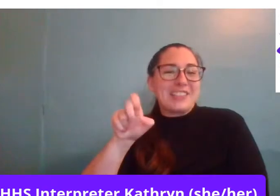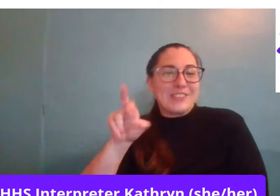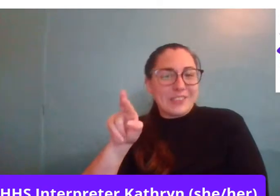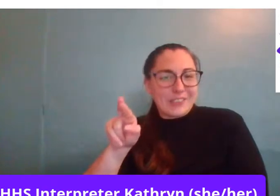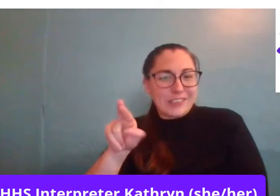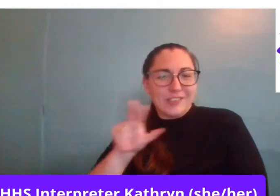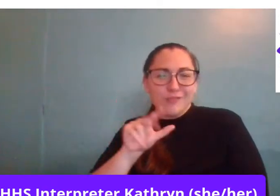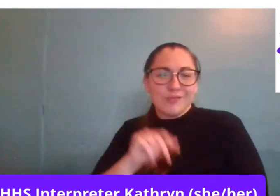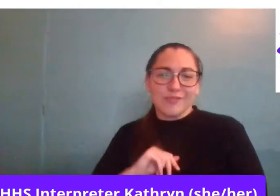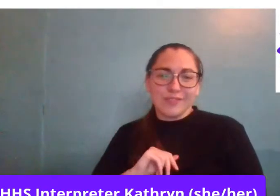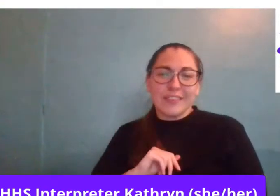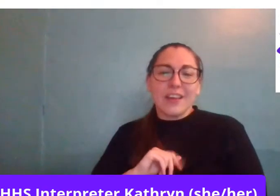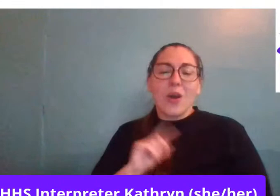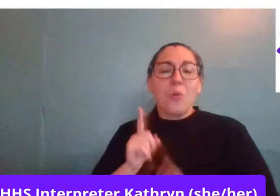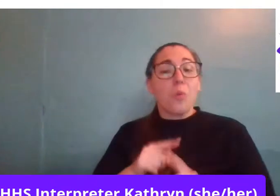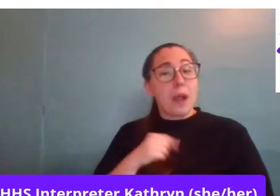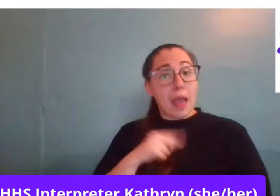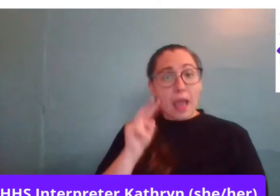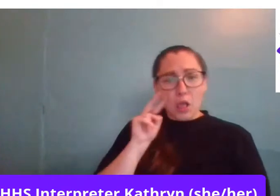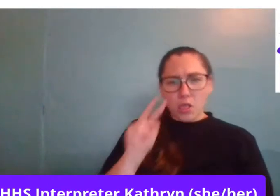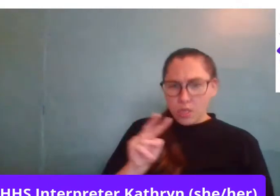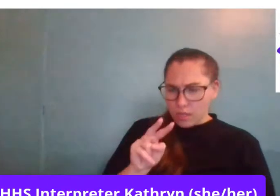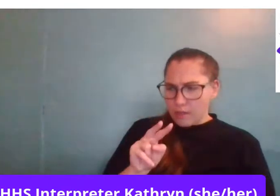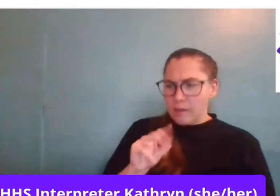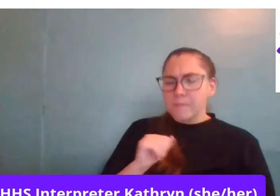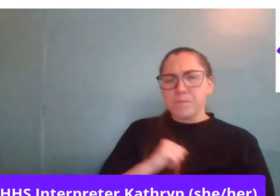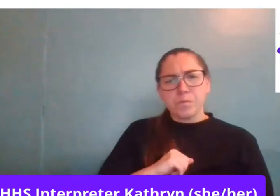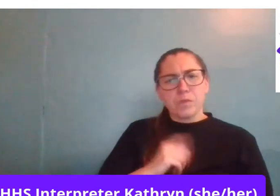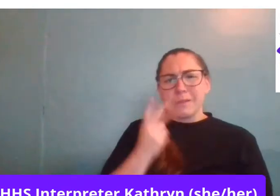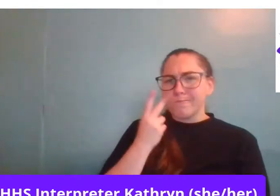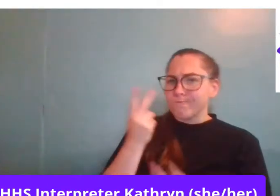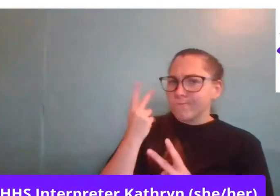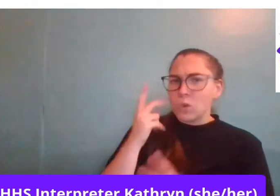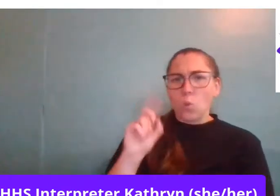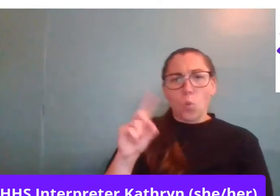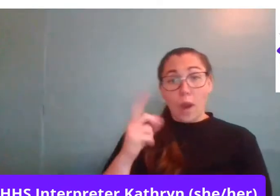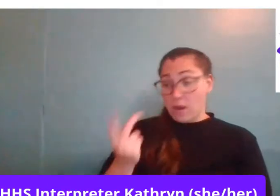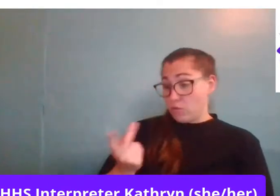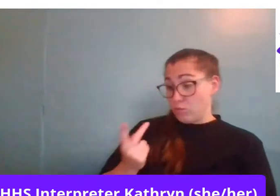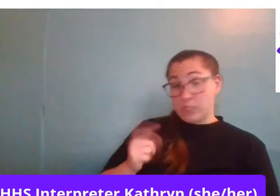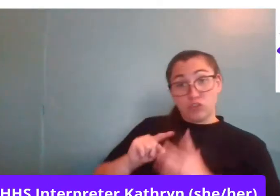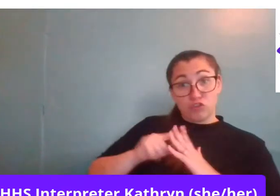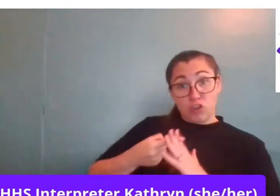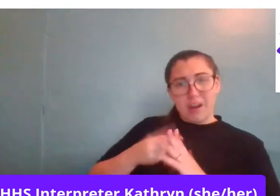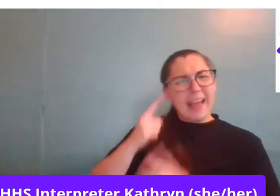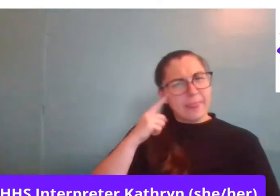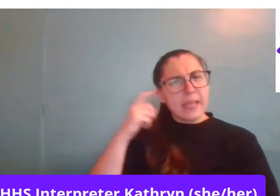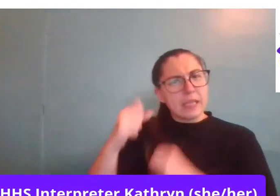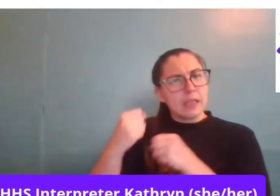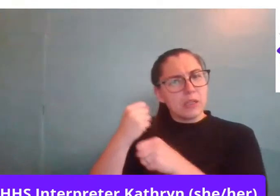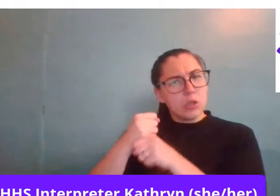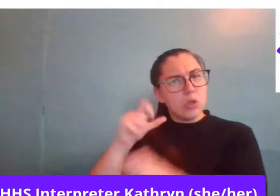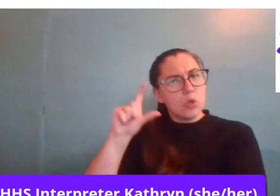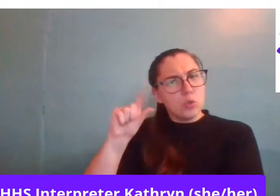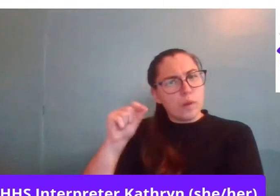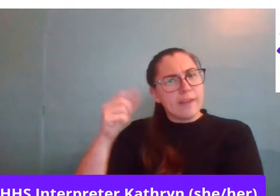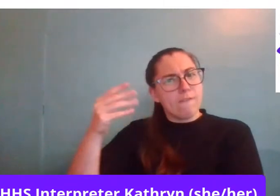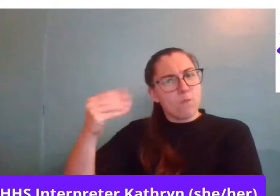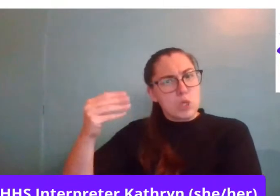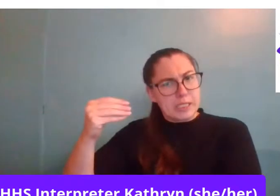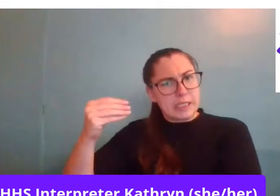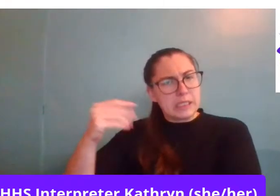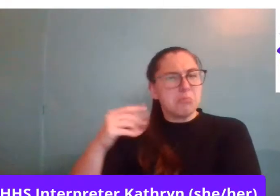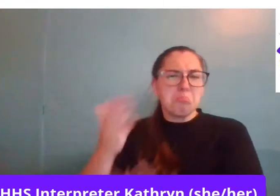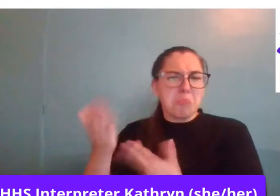Especially when I look at where we started together. We started about 2014, I believe, and maybe even a little bit